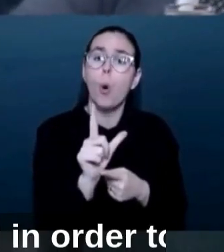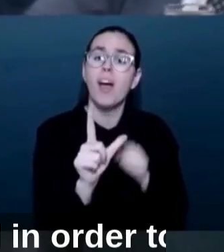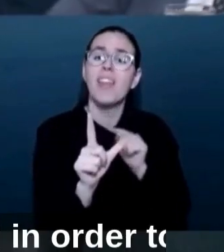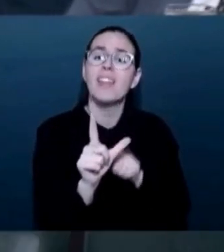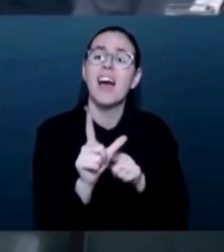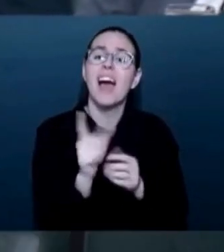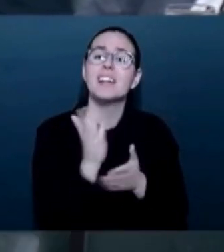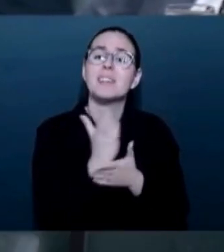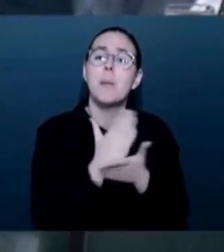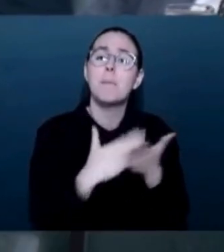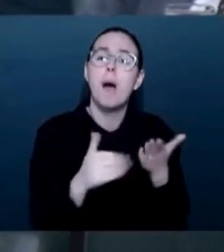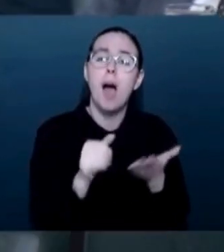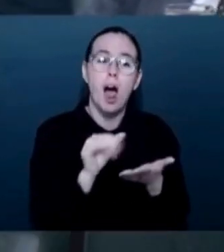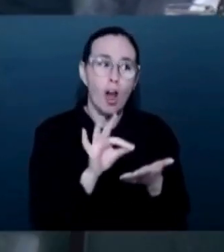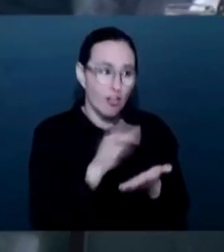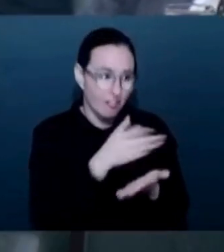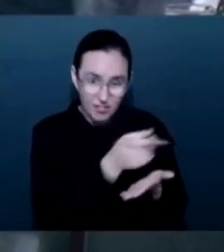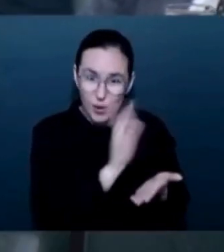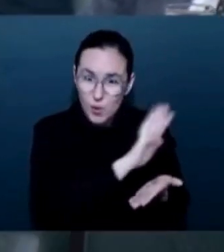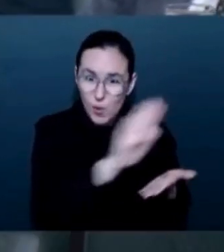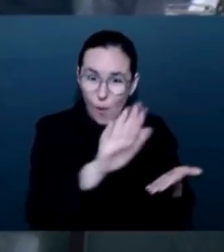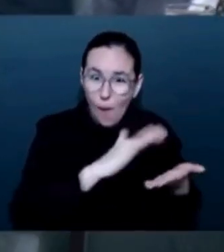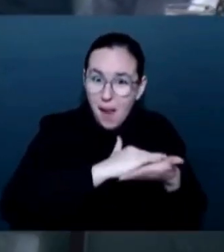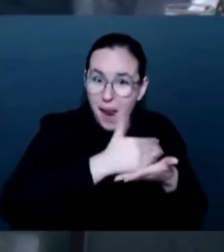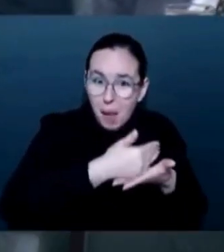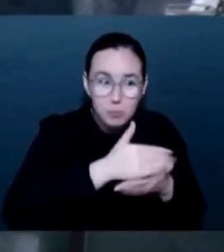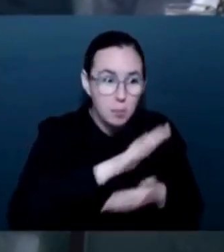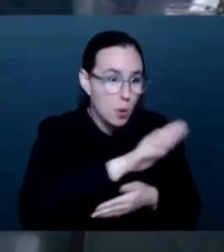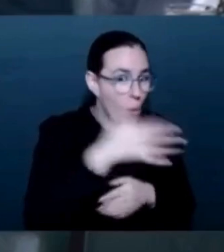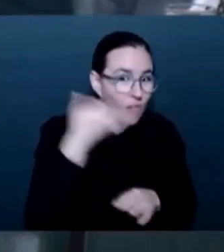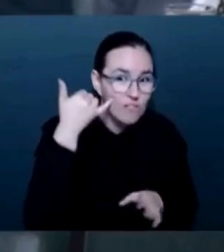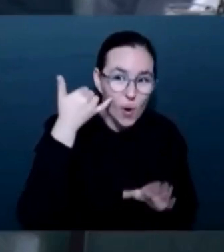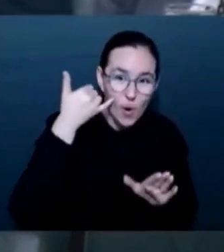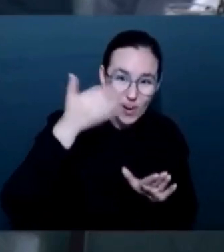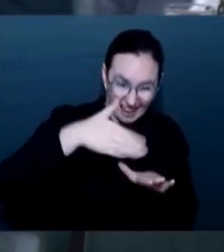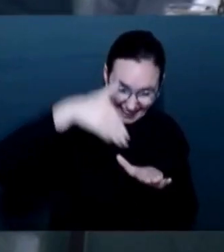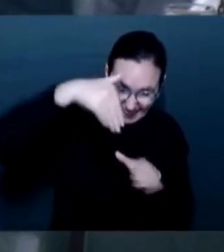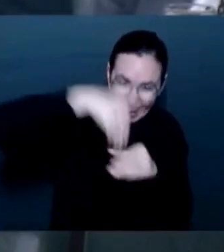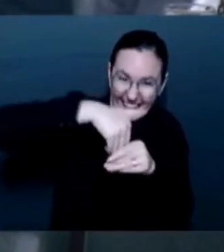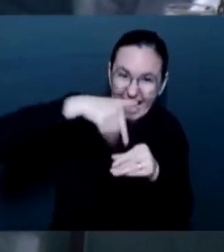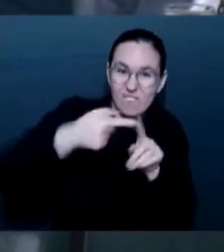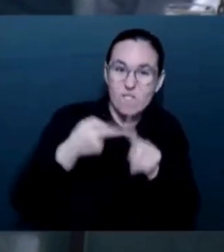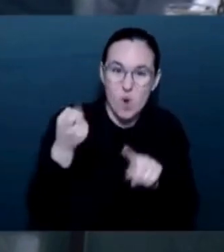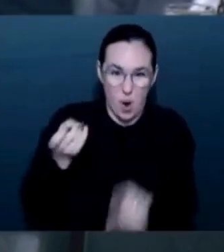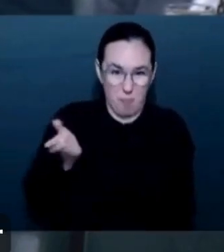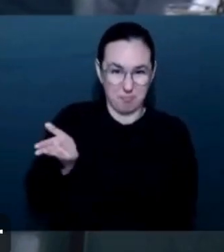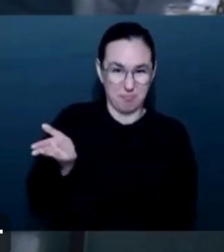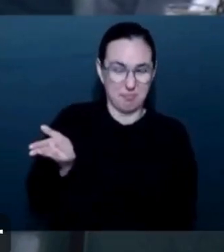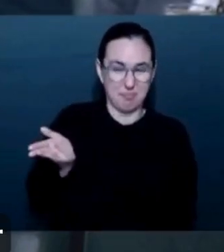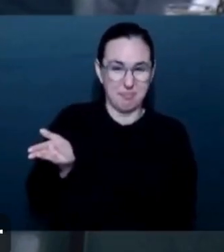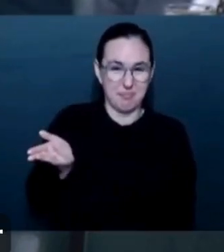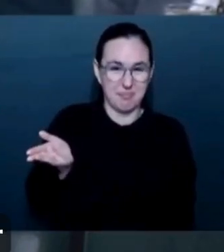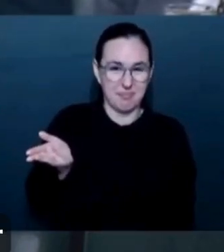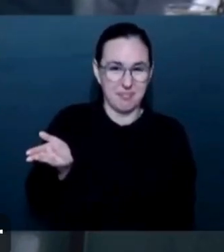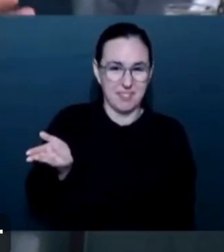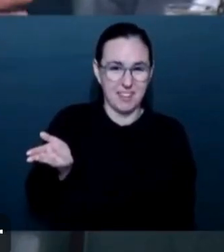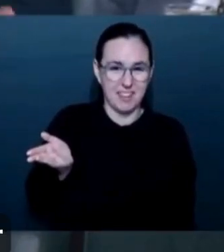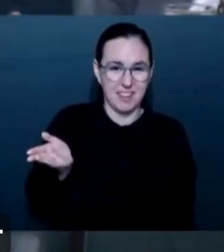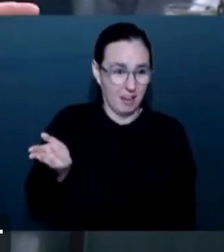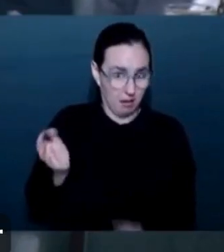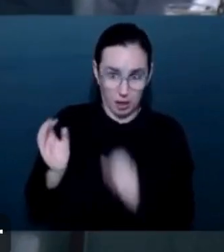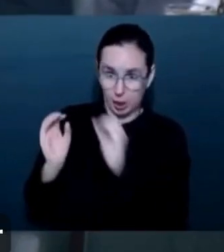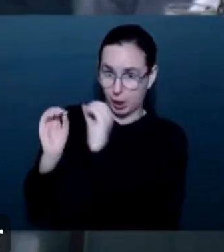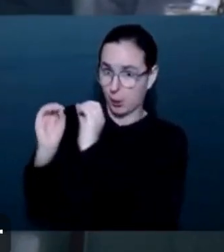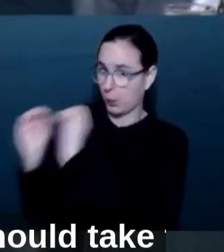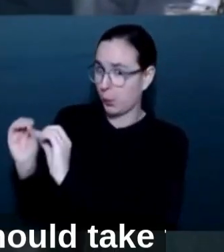that we need in order to survive in today's world. And, Mr. Speaker, without metallurgical coal, we would not have any of the things that